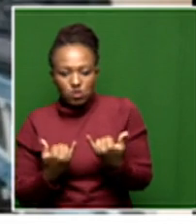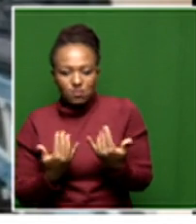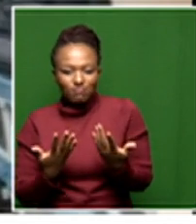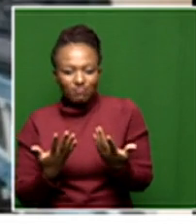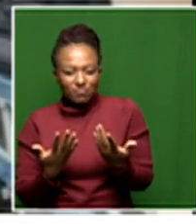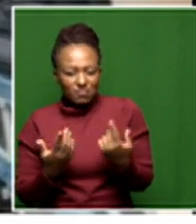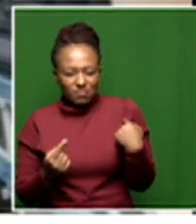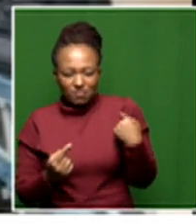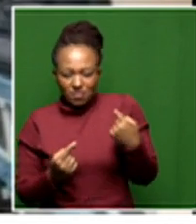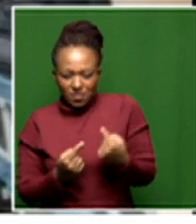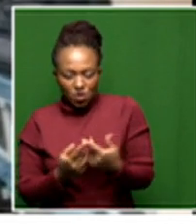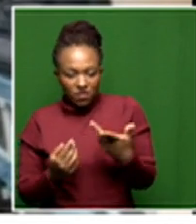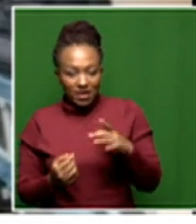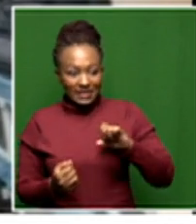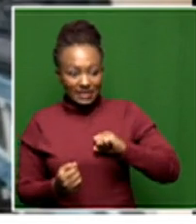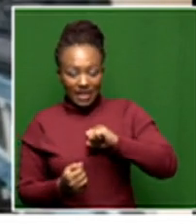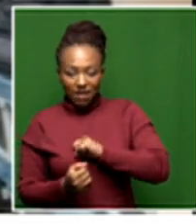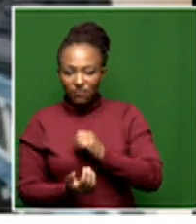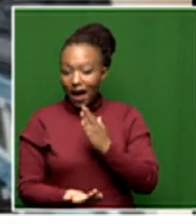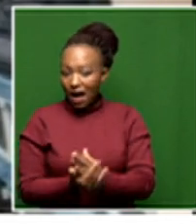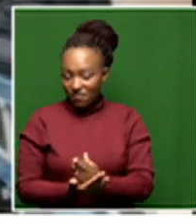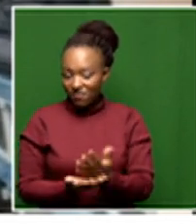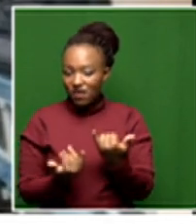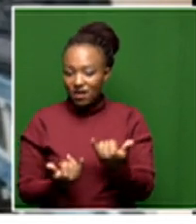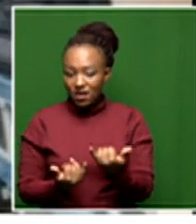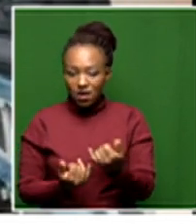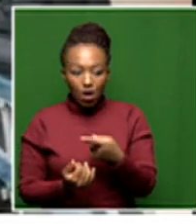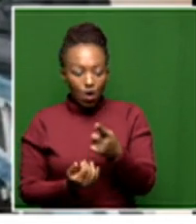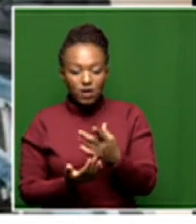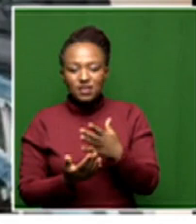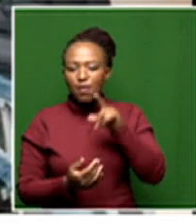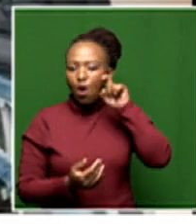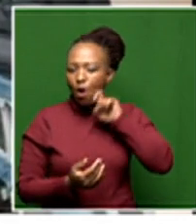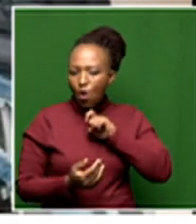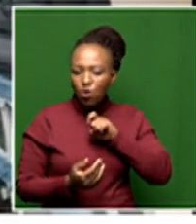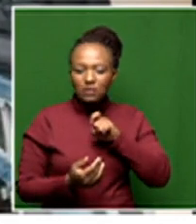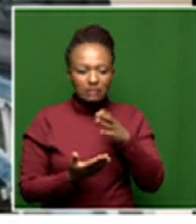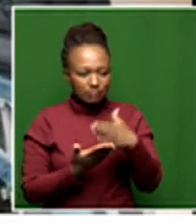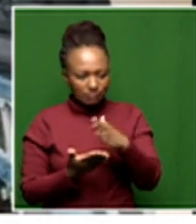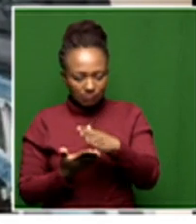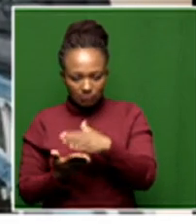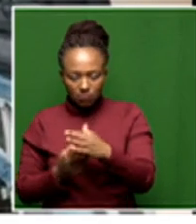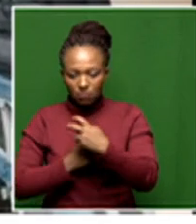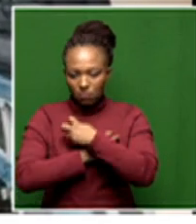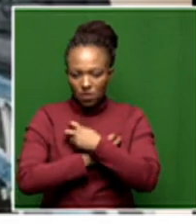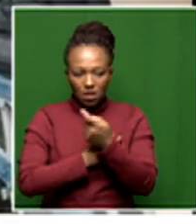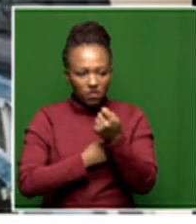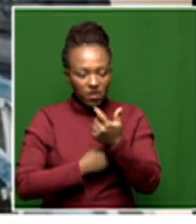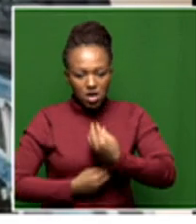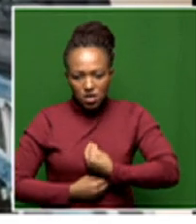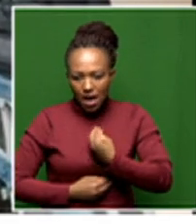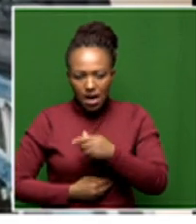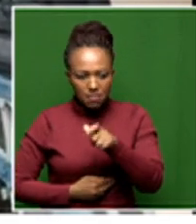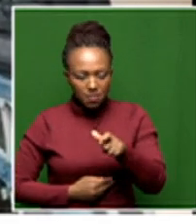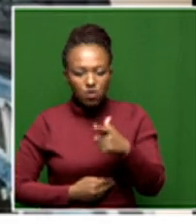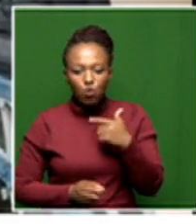have halved our entire workforce. We've retired every single one of our older aircraft in our fleet, so we only fly very young, very